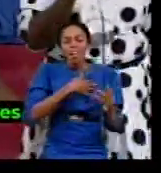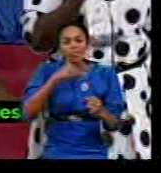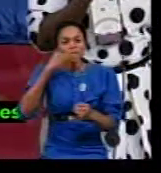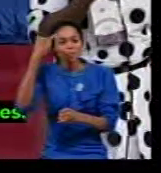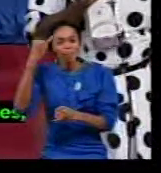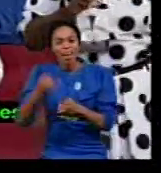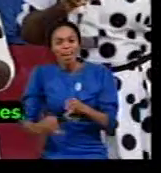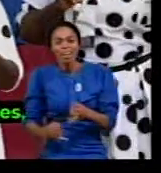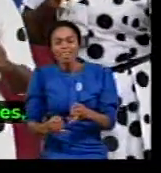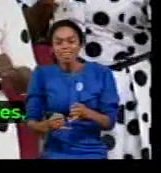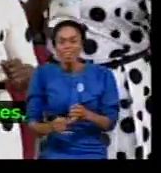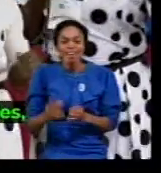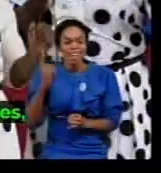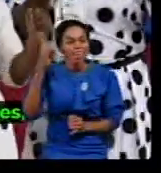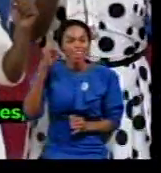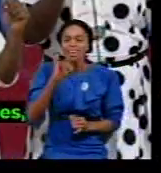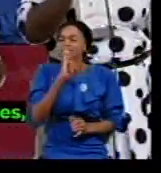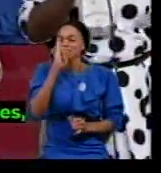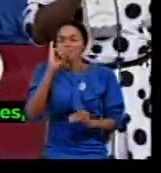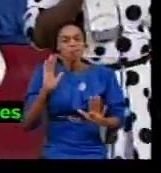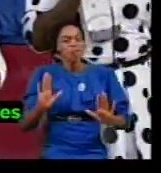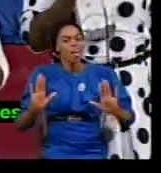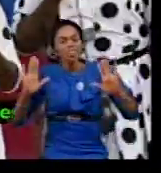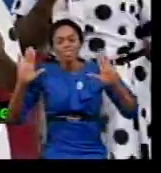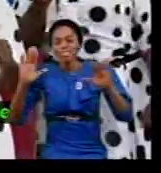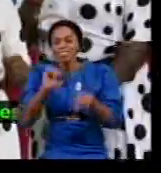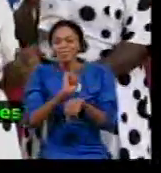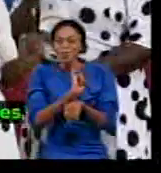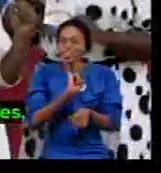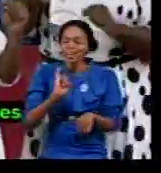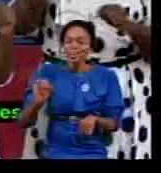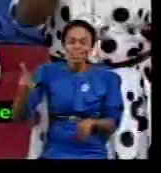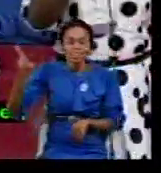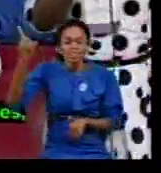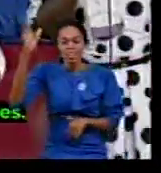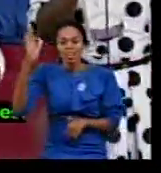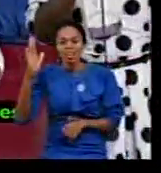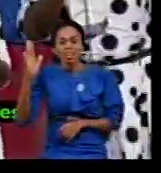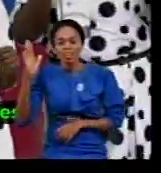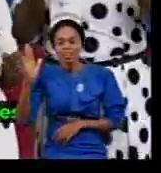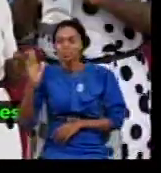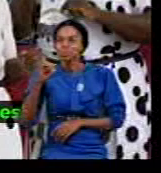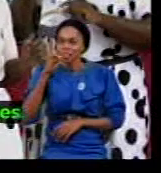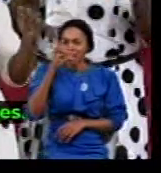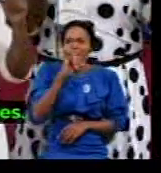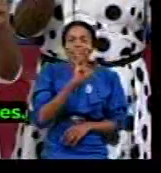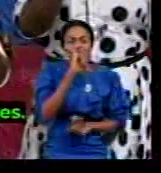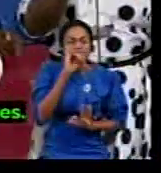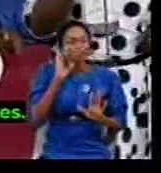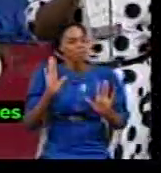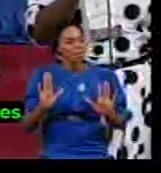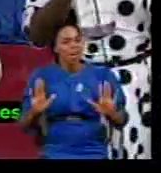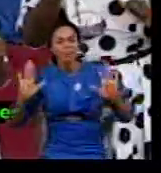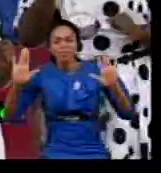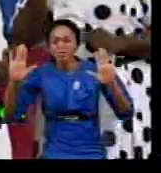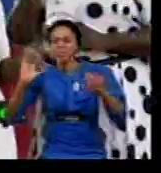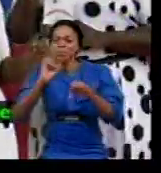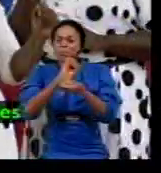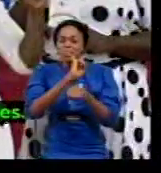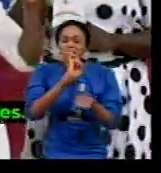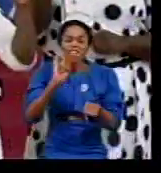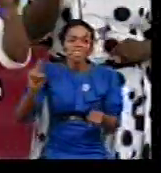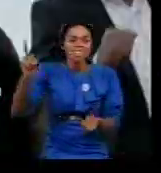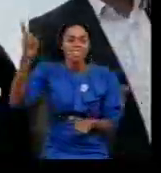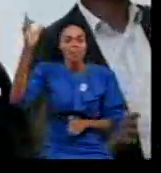into all truth. It's not the revelation or the vision of somebody that went somewhere that will guide us into all truth. It is the Spirit